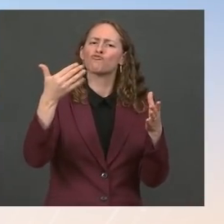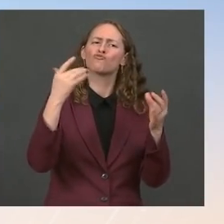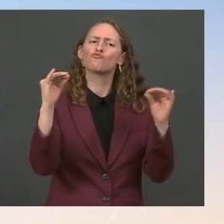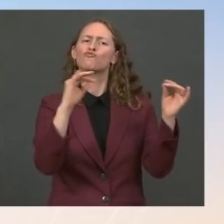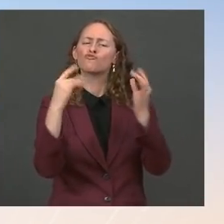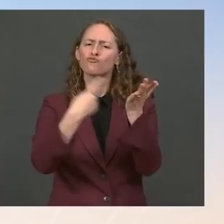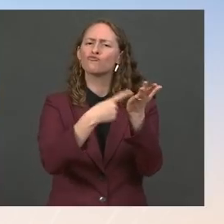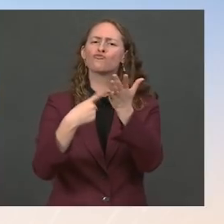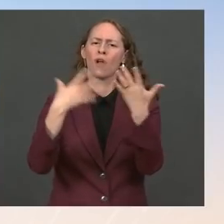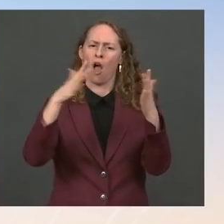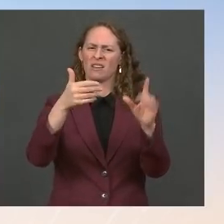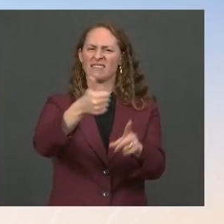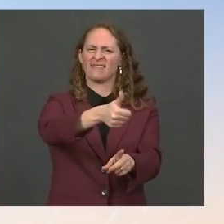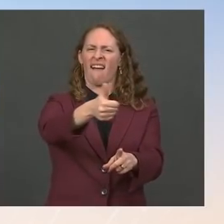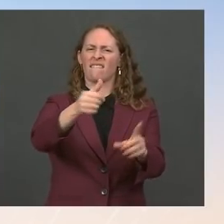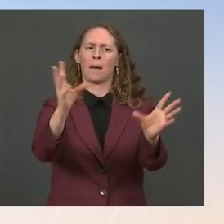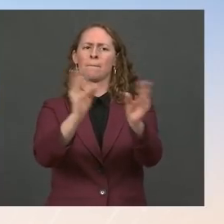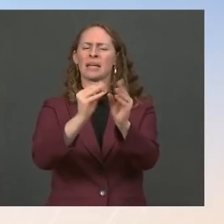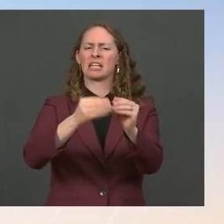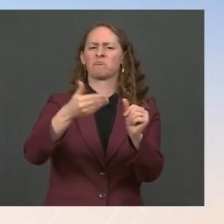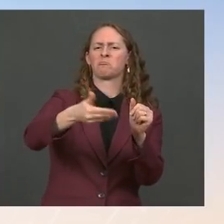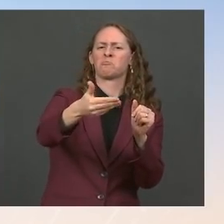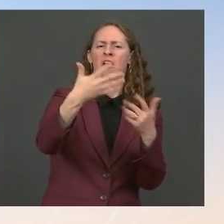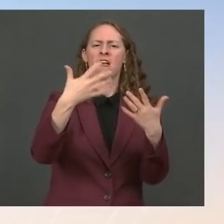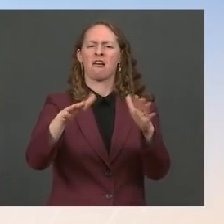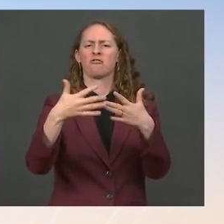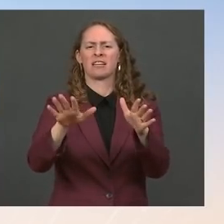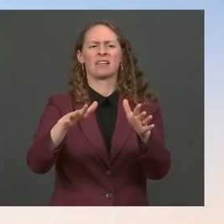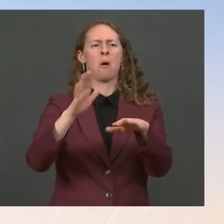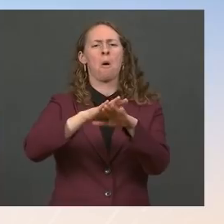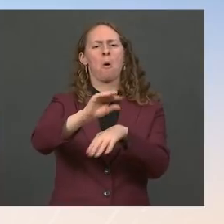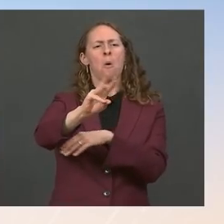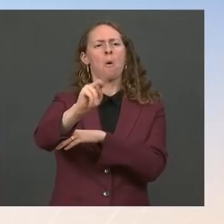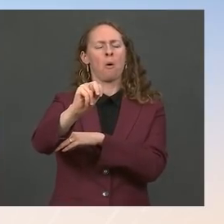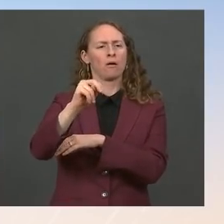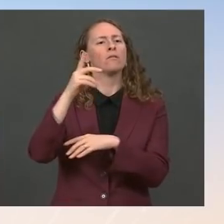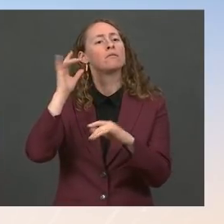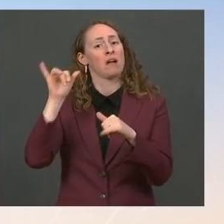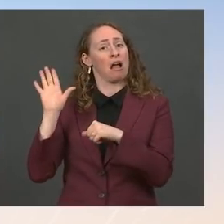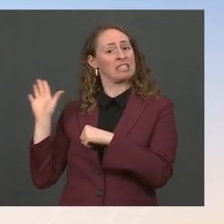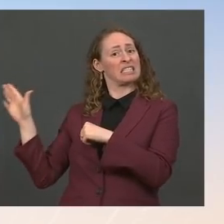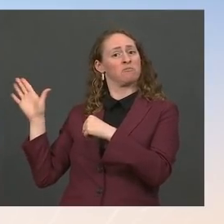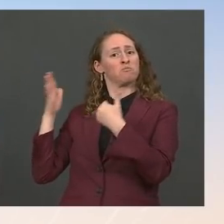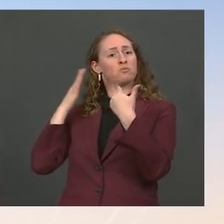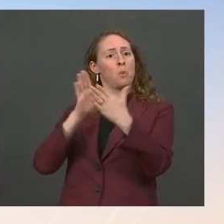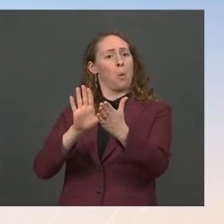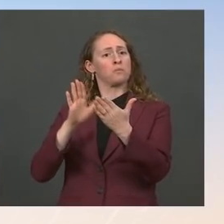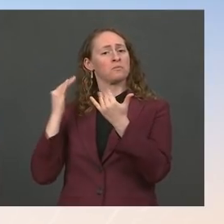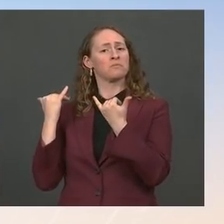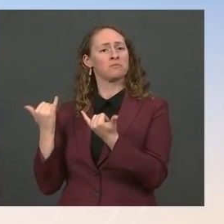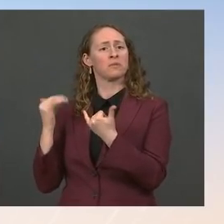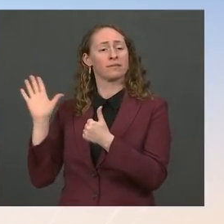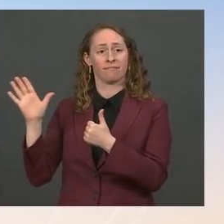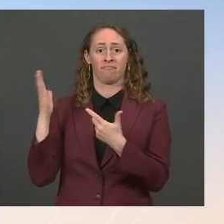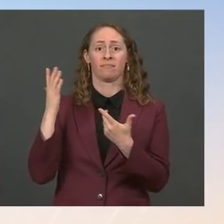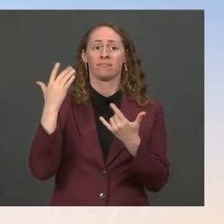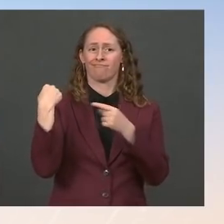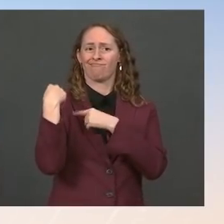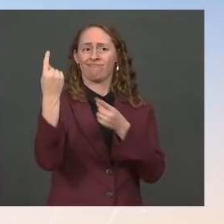each other. So this was just his approach, the president's approach today, again, based on five decades in Washington, about